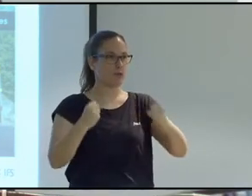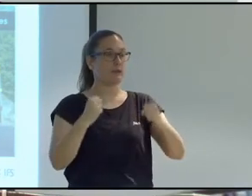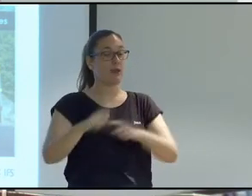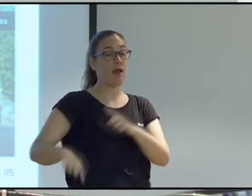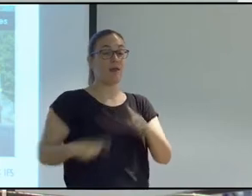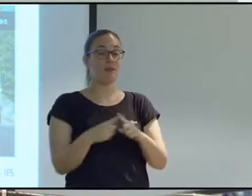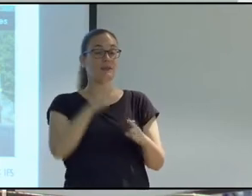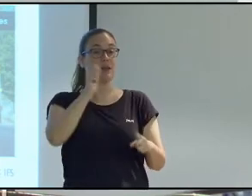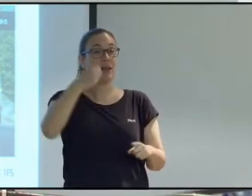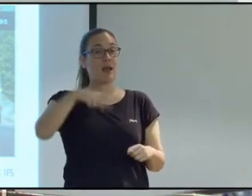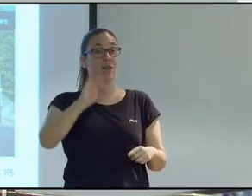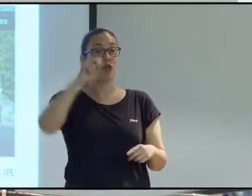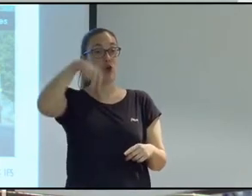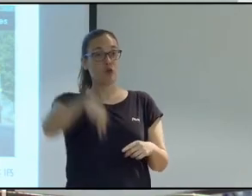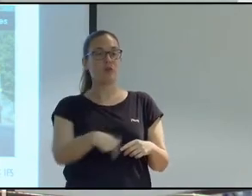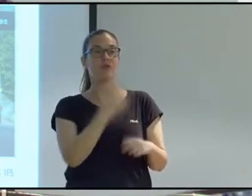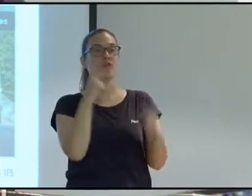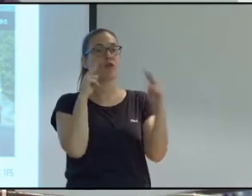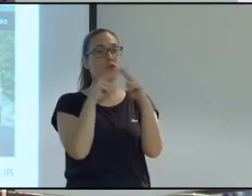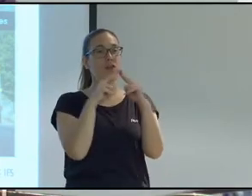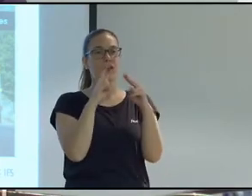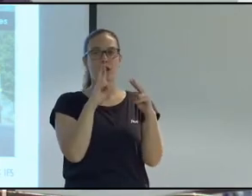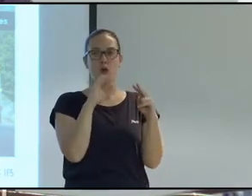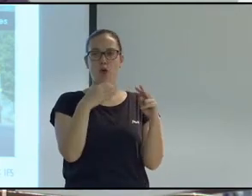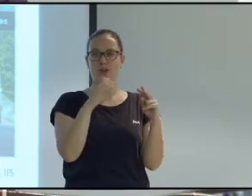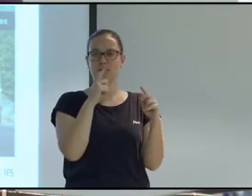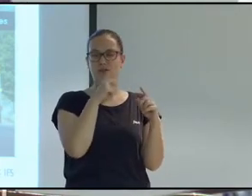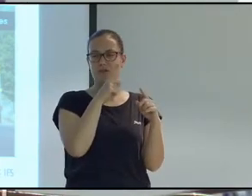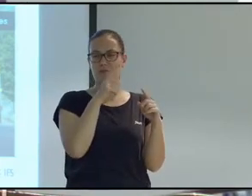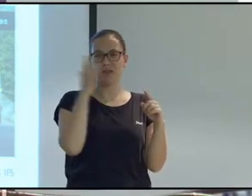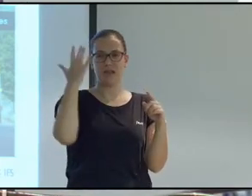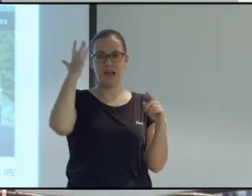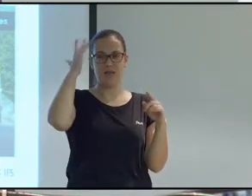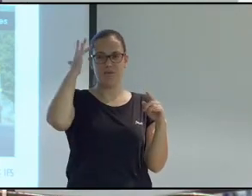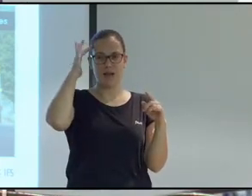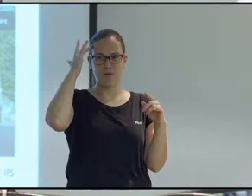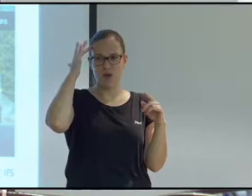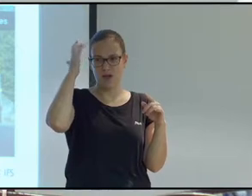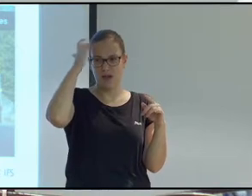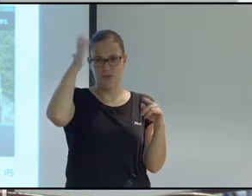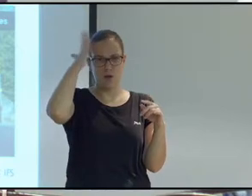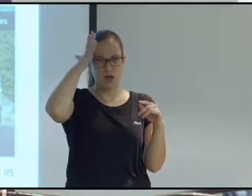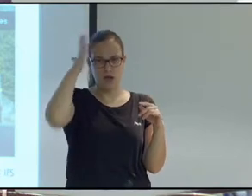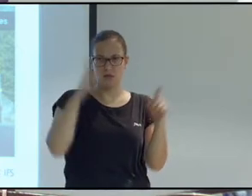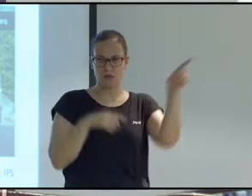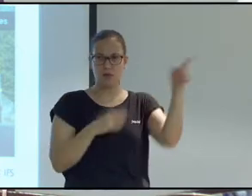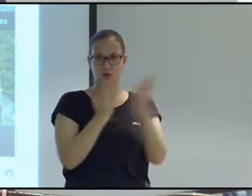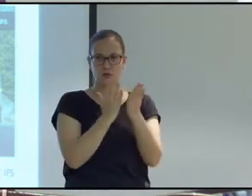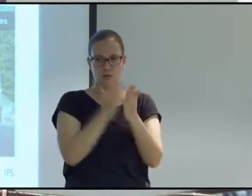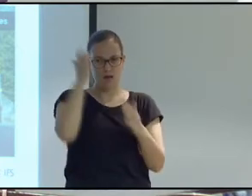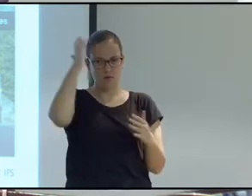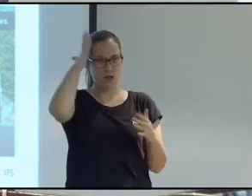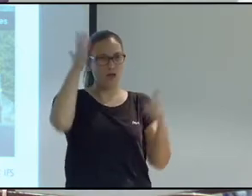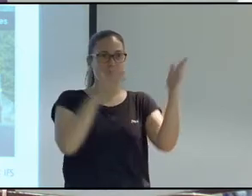And it turns out that Langdon personally knows Robert. Robert Moses in